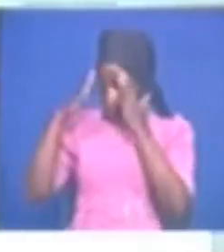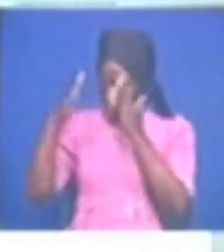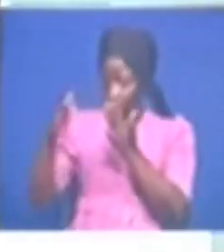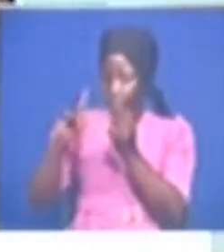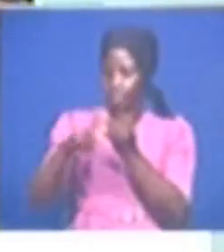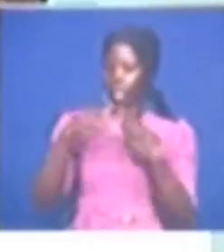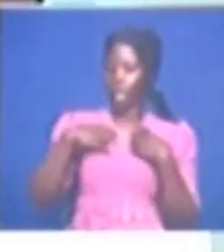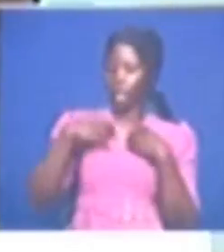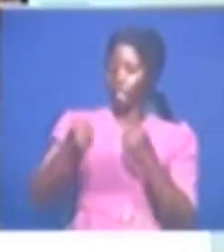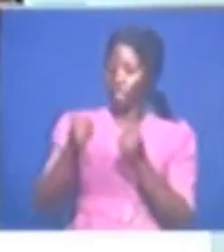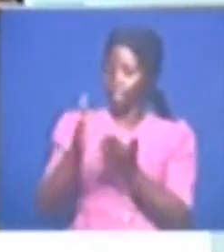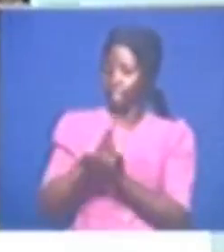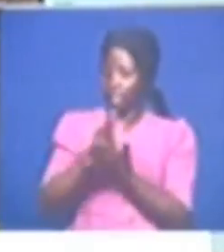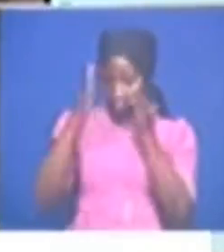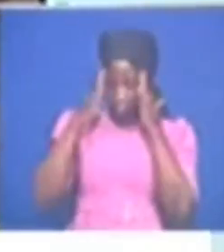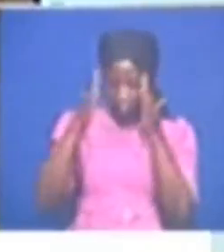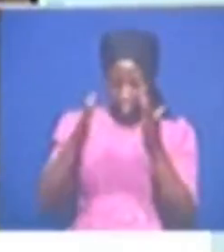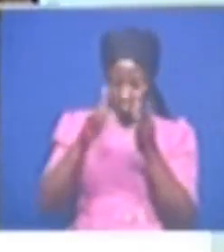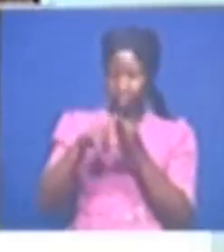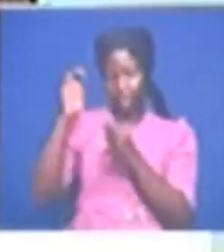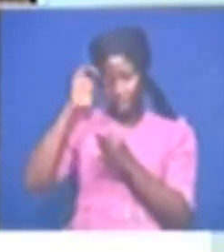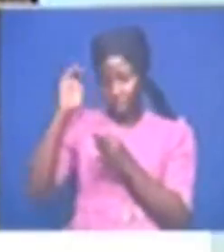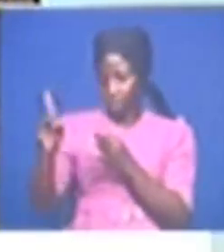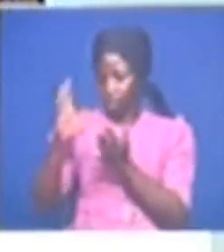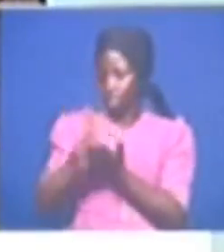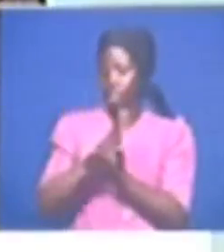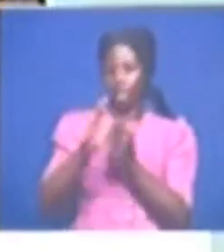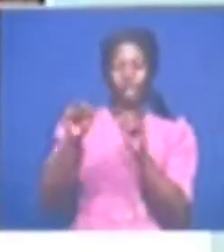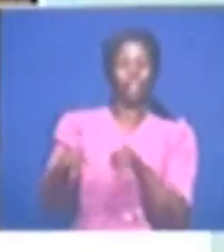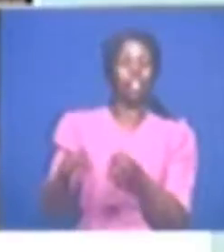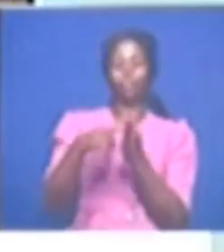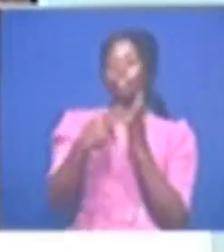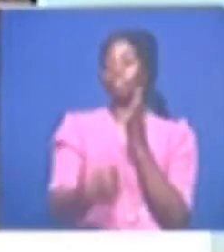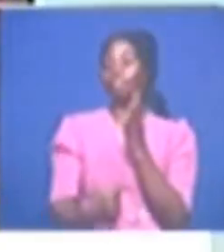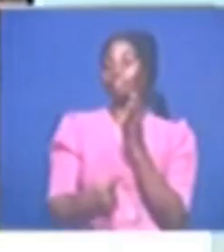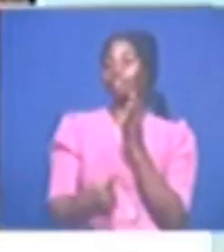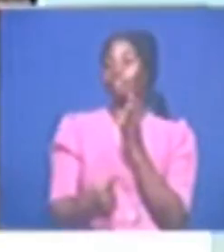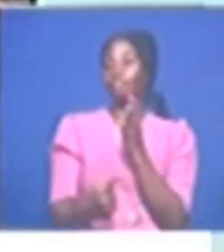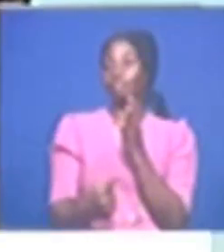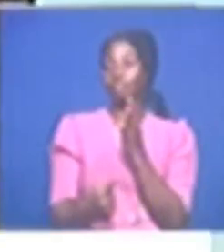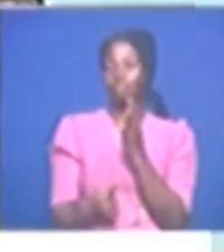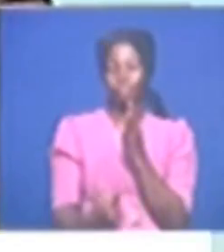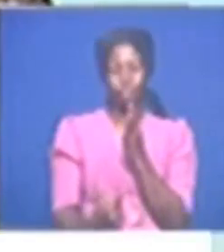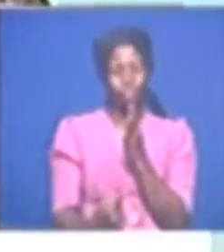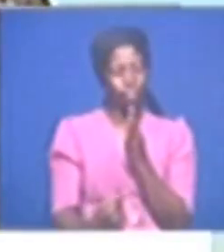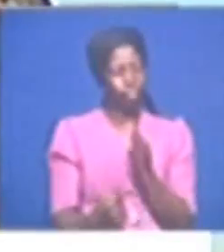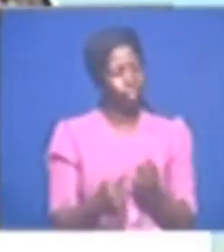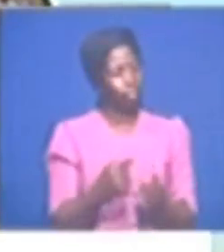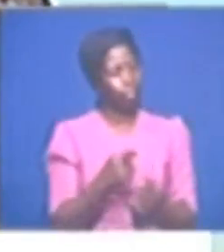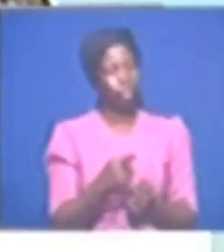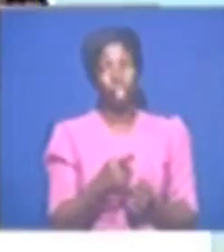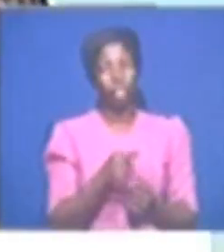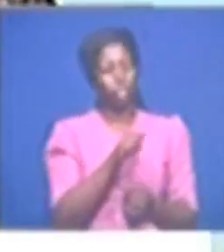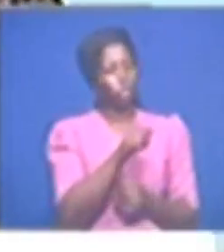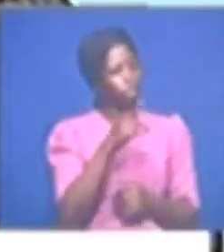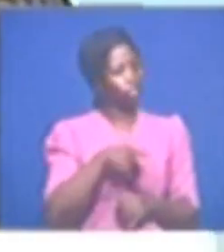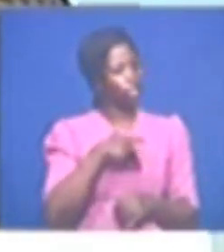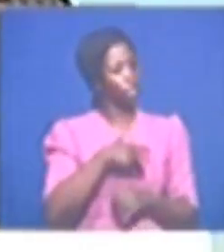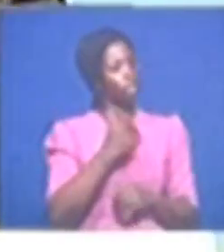can take, attention the education sector can take, because nobody talks about environment. So what obstacles do you feel you're still facing? I